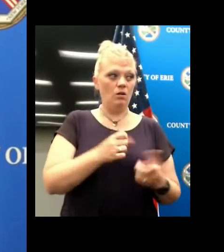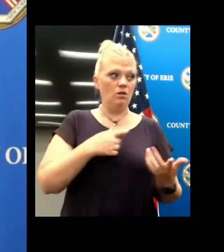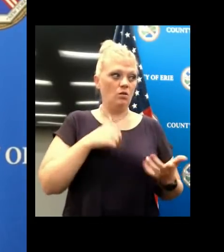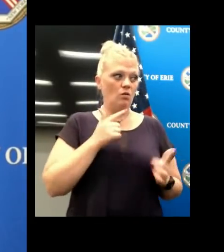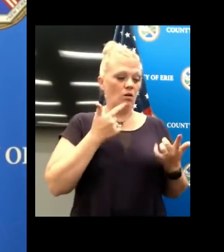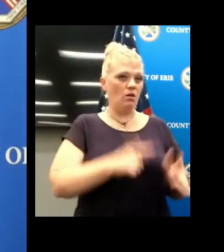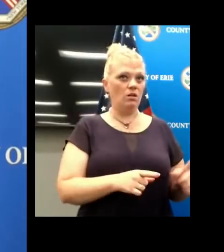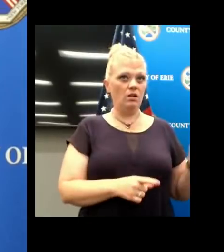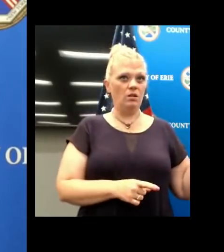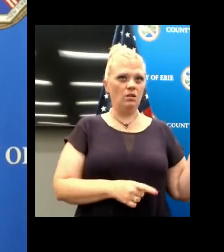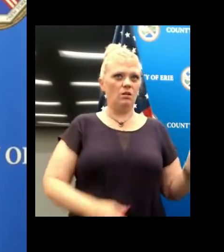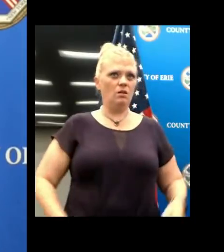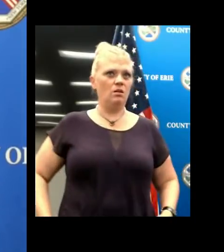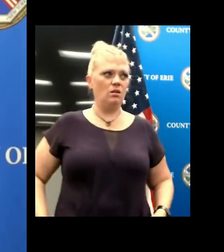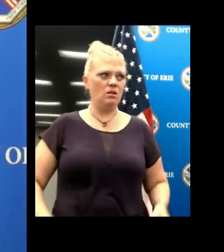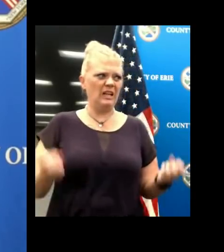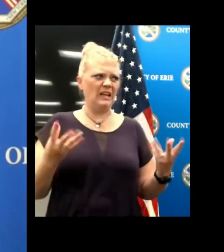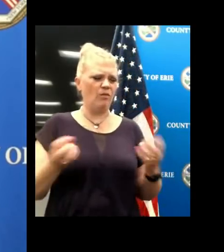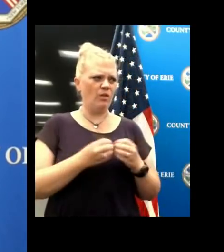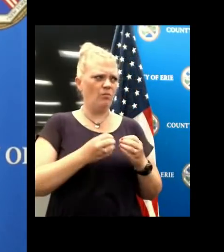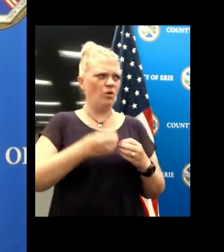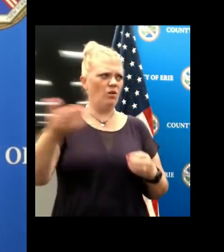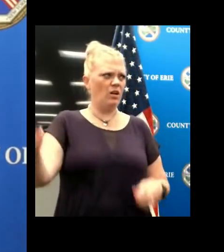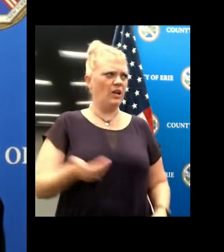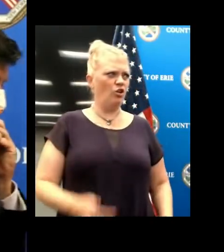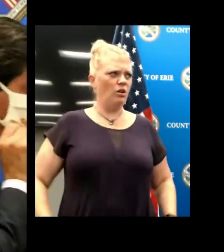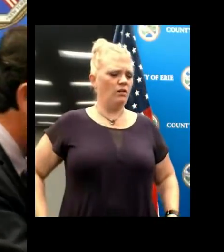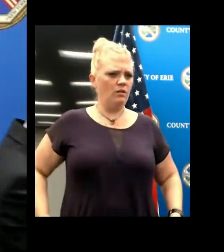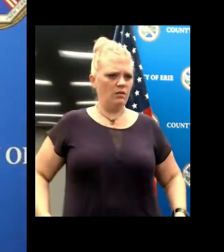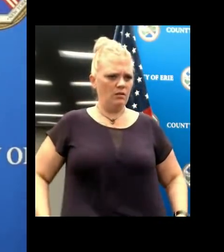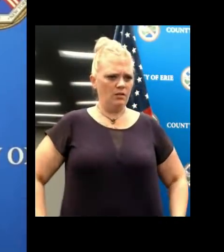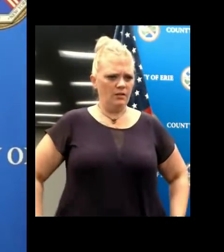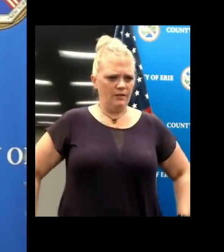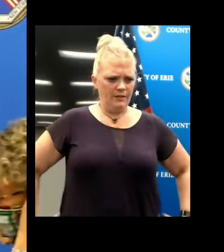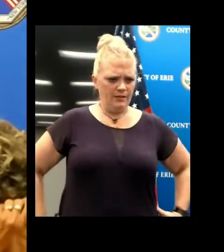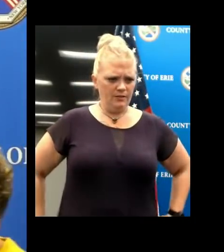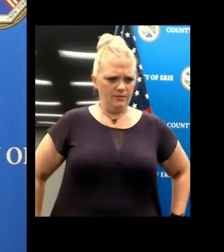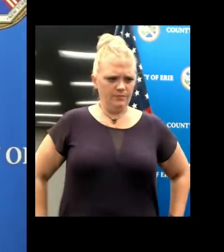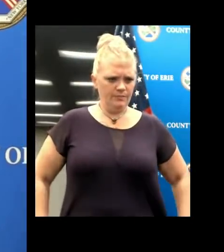doc also respond. How many more are you hiring? Do you know how many more you need?